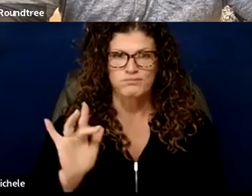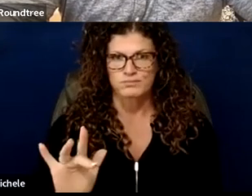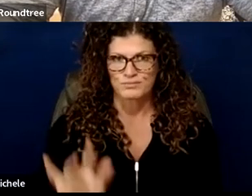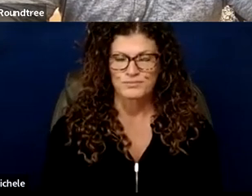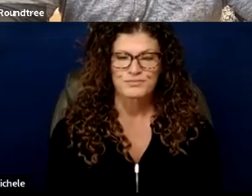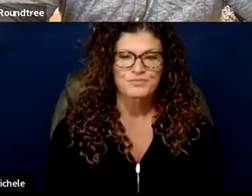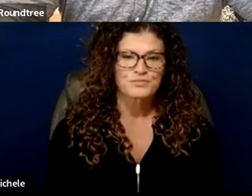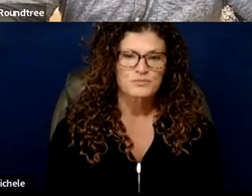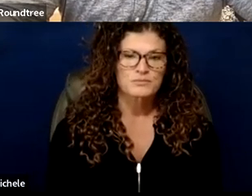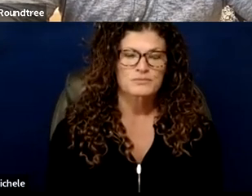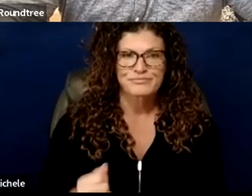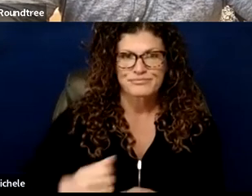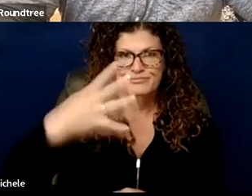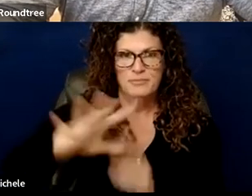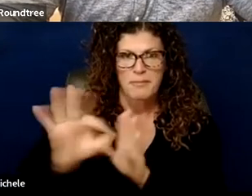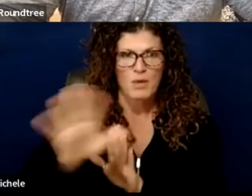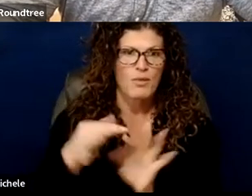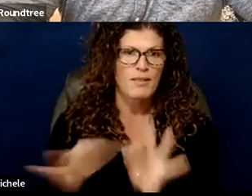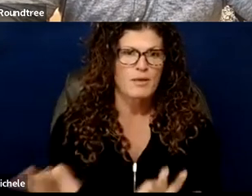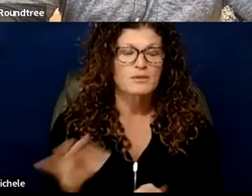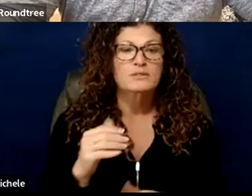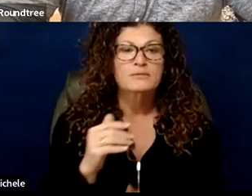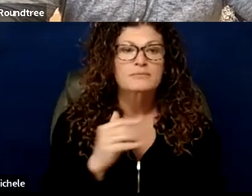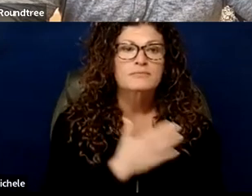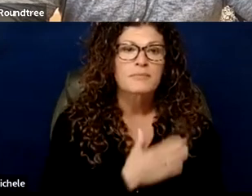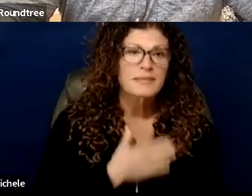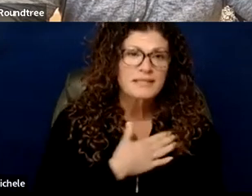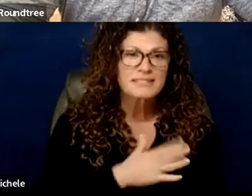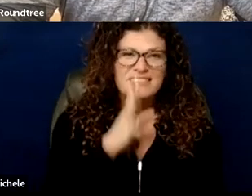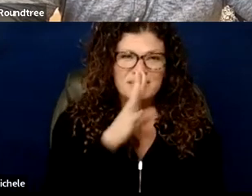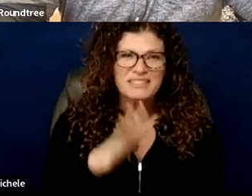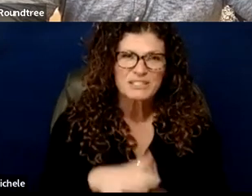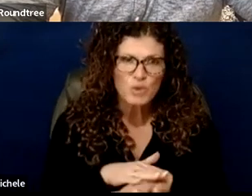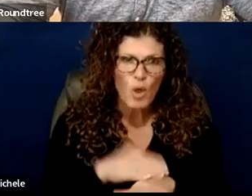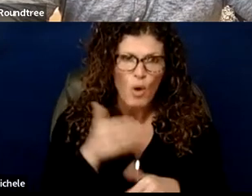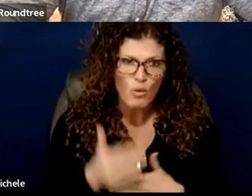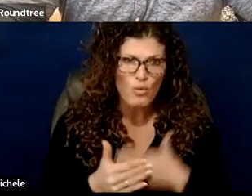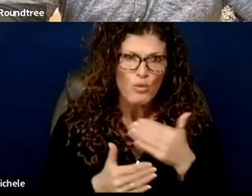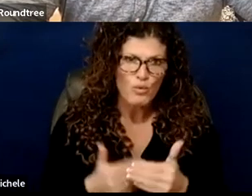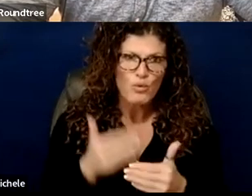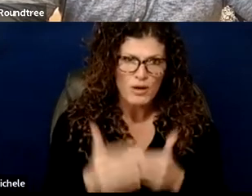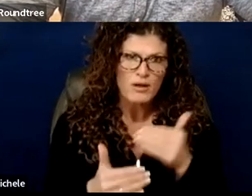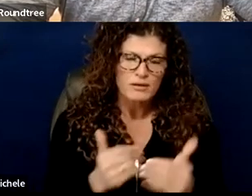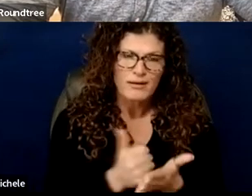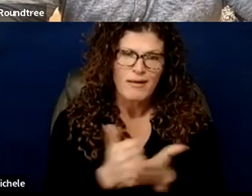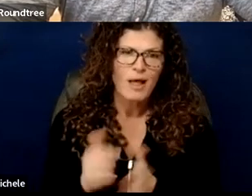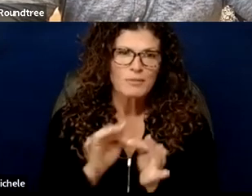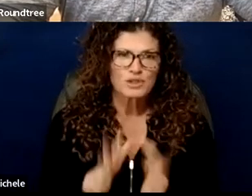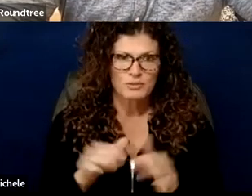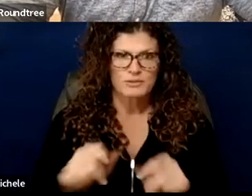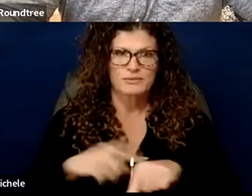globe. I'd like to remind everyone to please speak at a slower speed to assist our